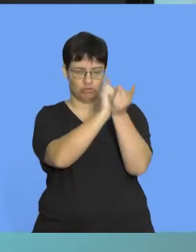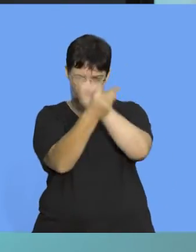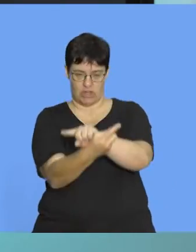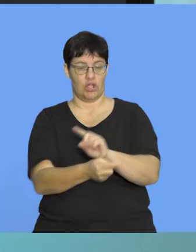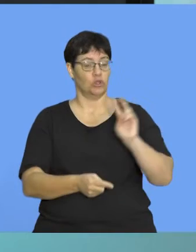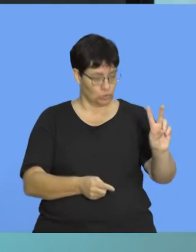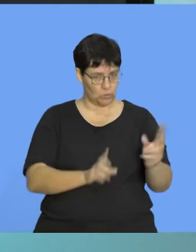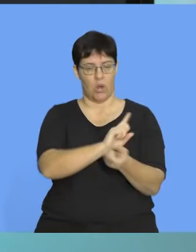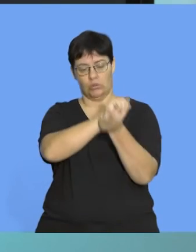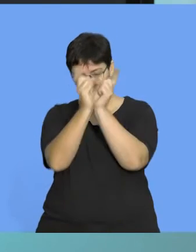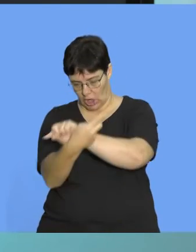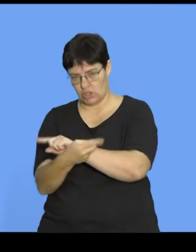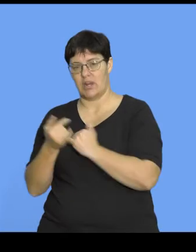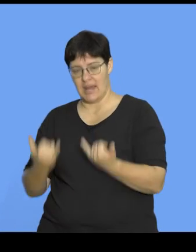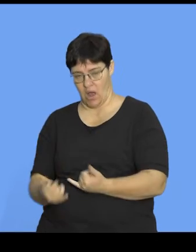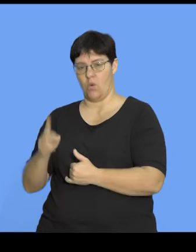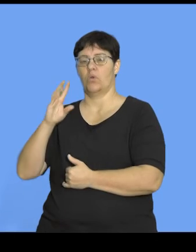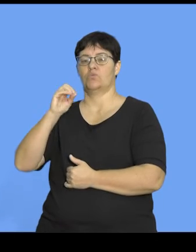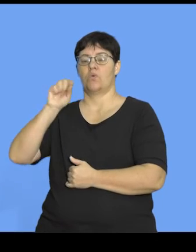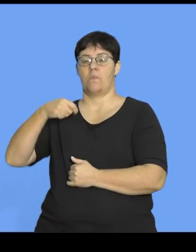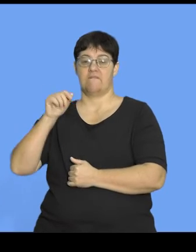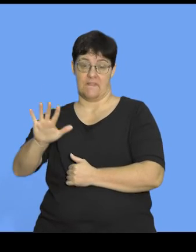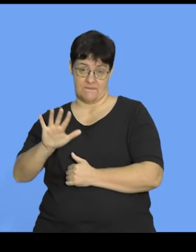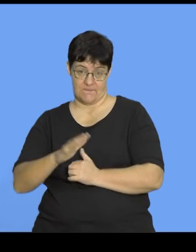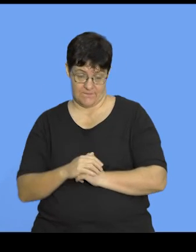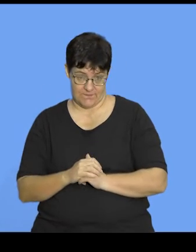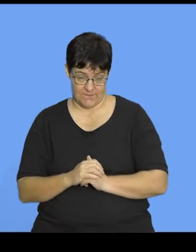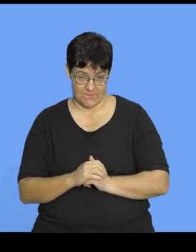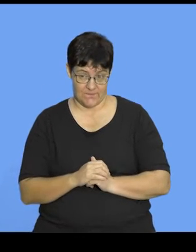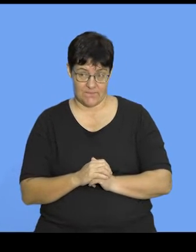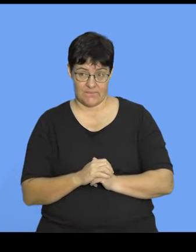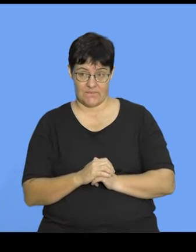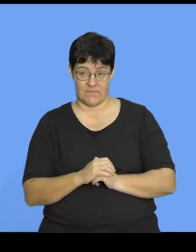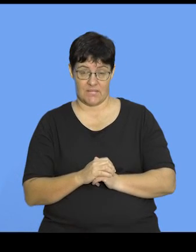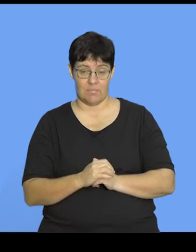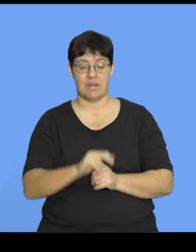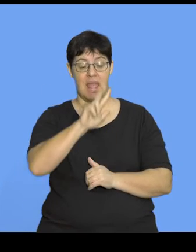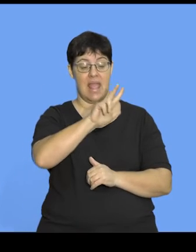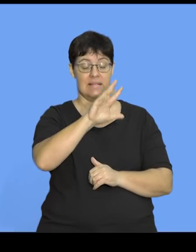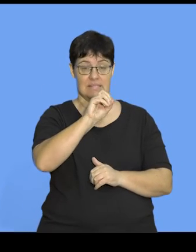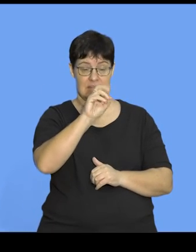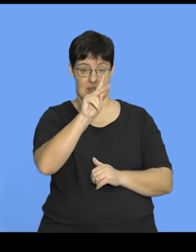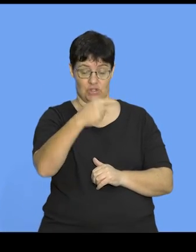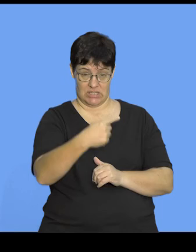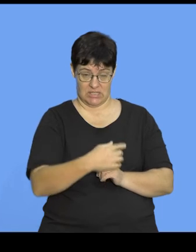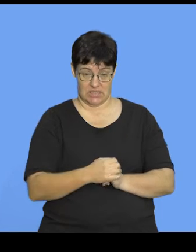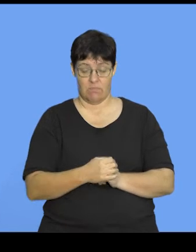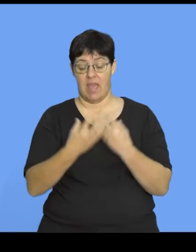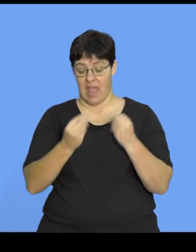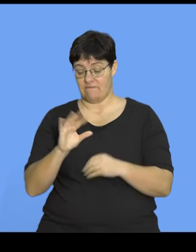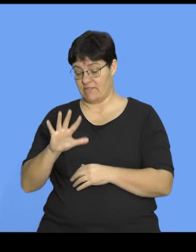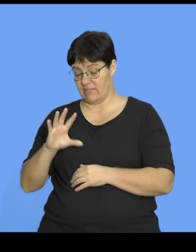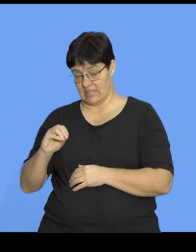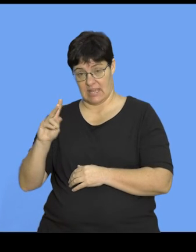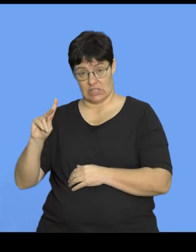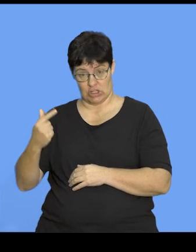becoming 0.5, so my situation changes to this. I have my 80 kilogram and I have